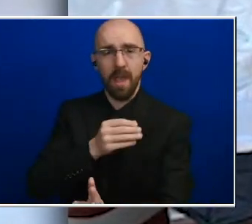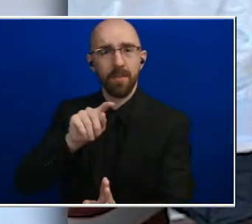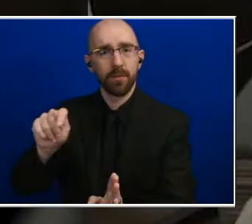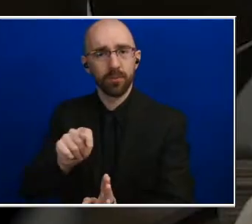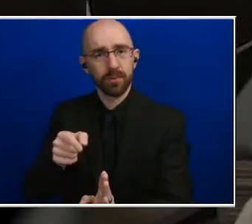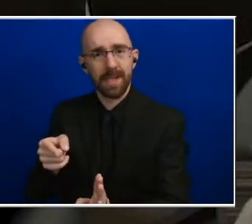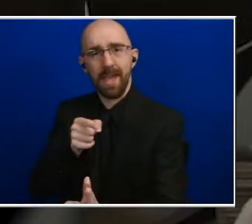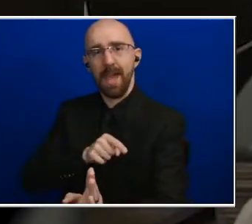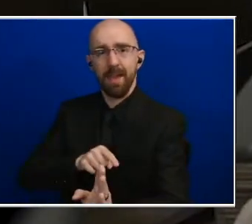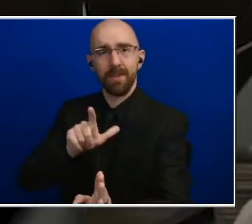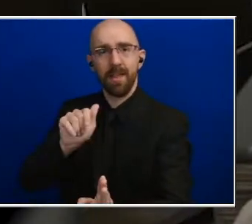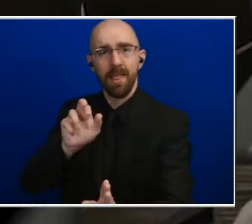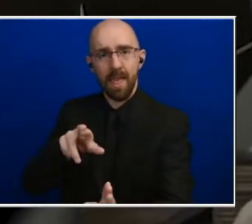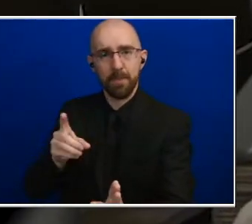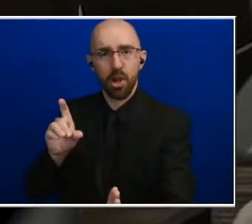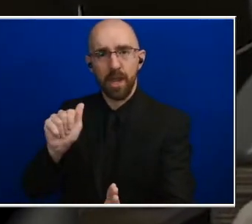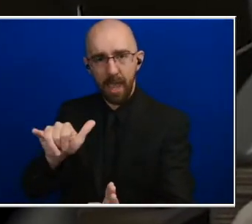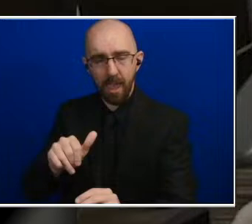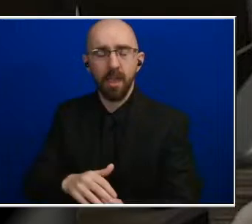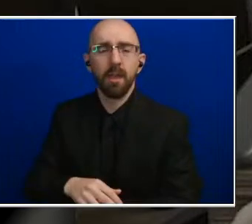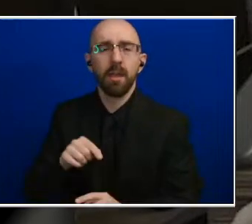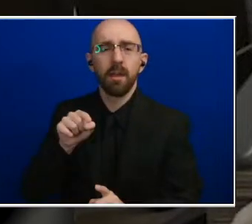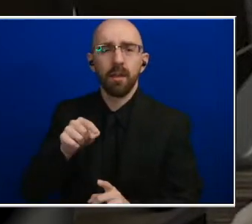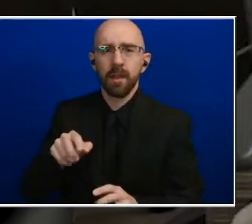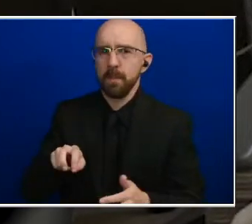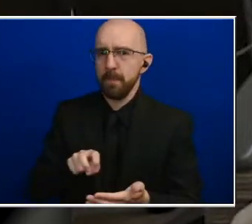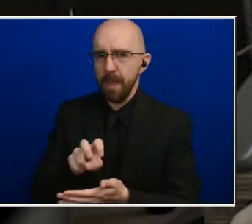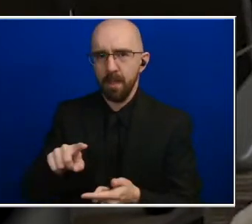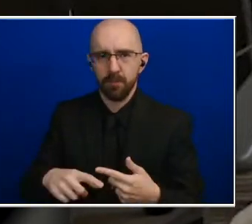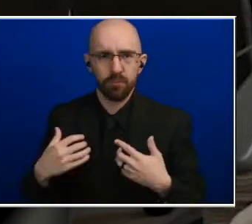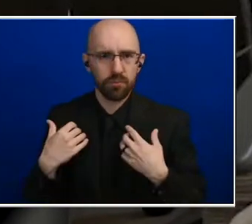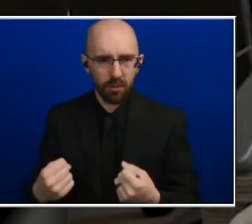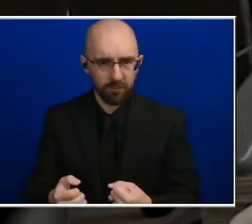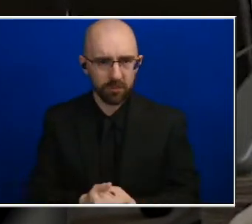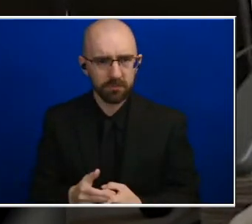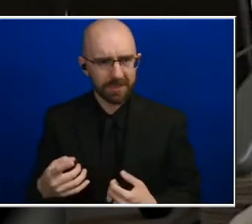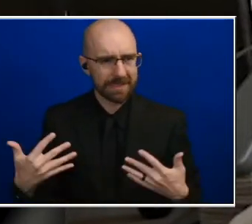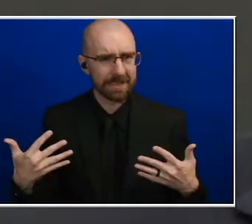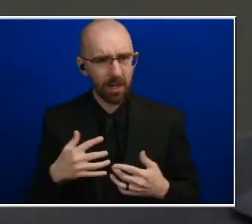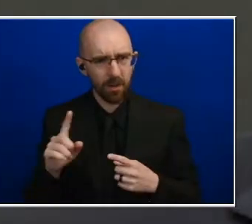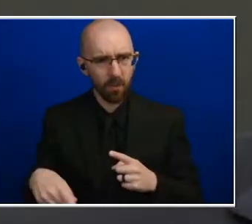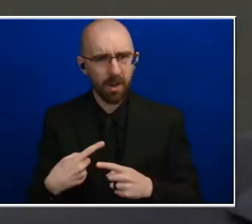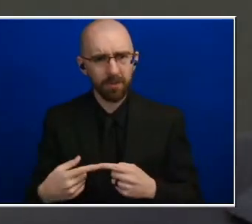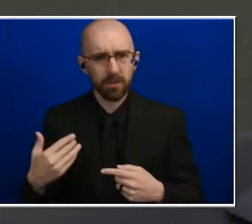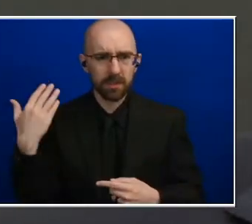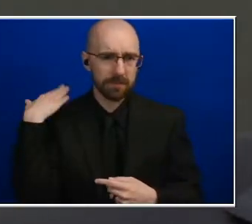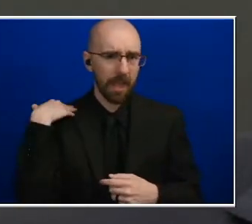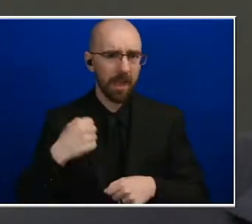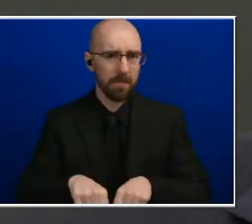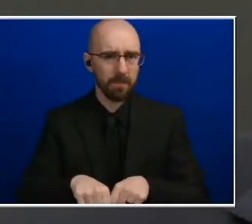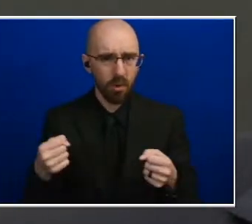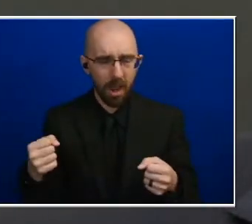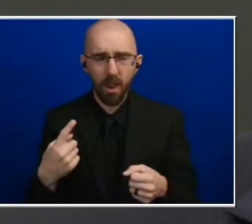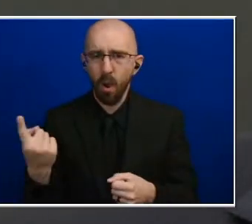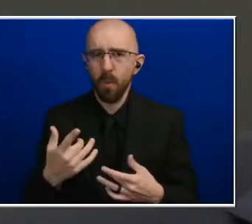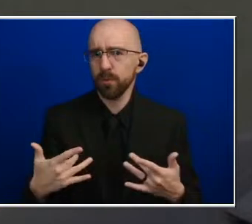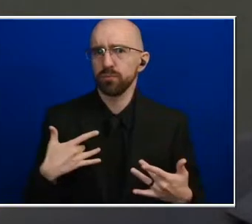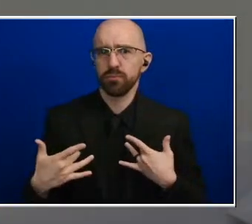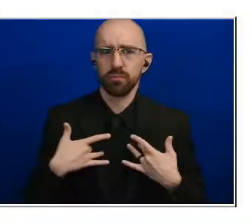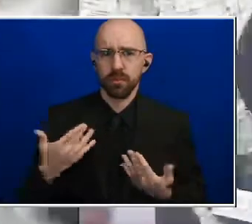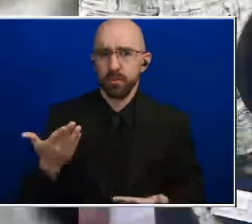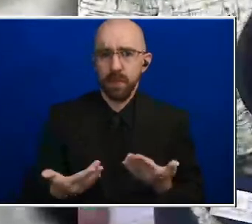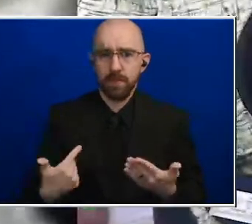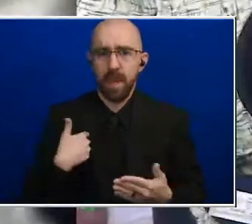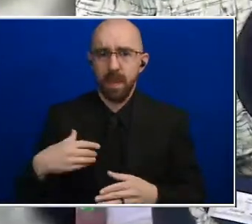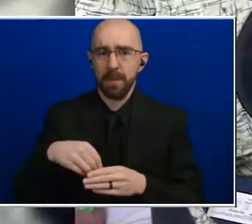Day, set him on the path to recovery. Well, it's scary when you break your spine. There was always the concern that maybe I'd be in a chair.